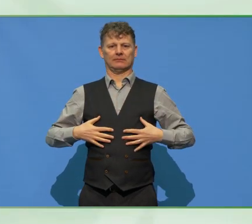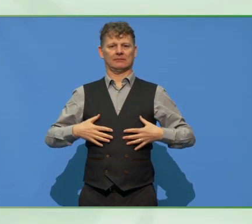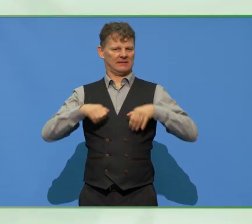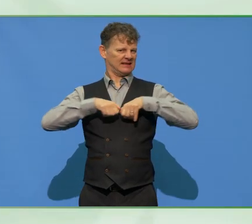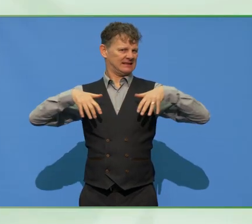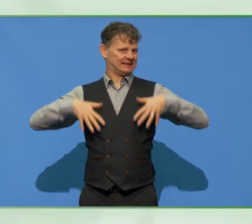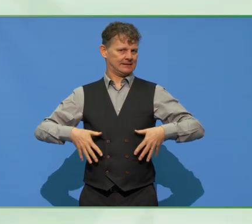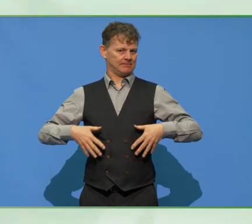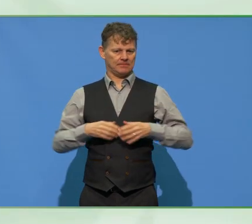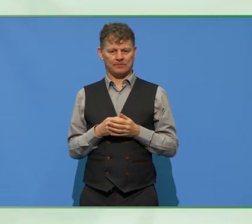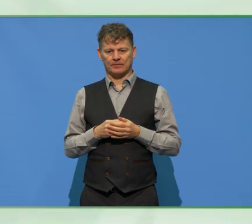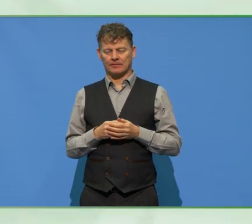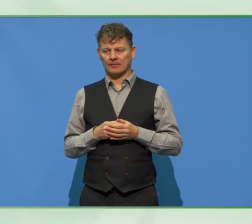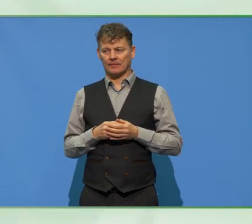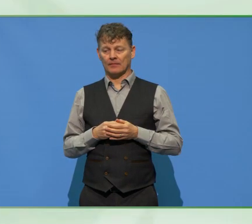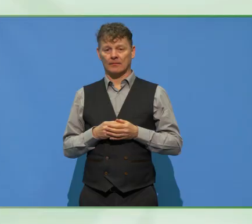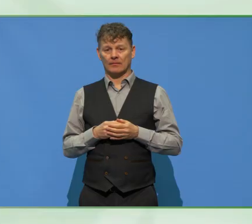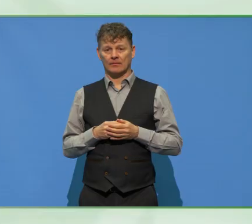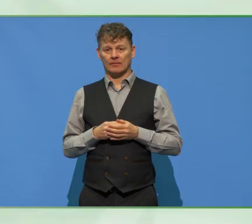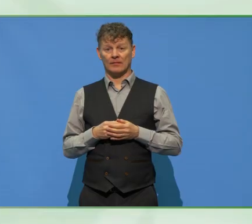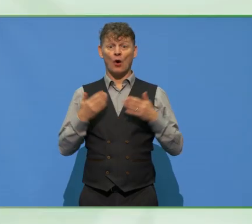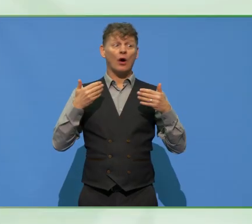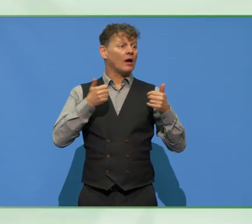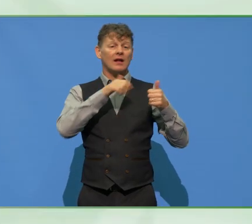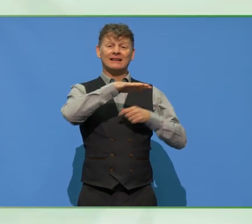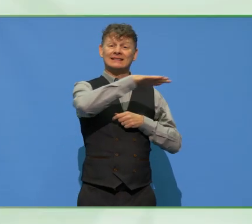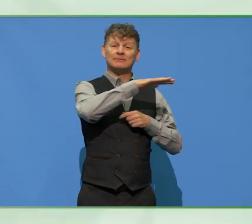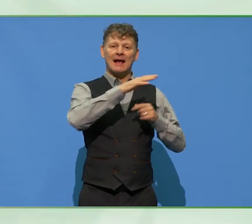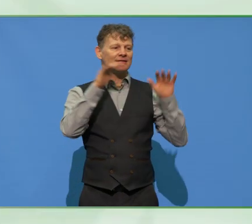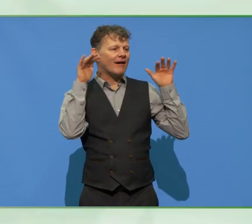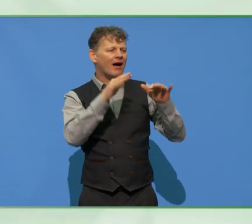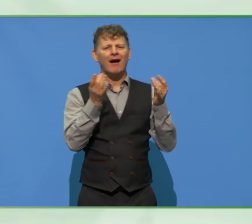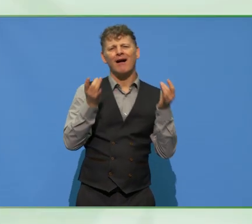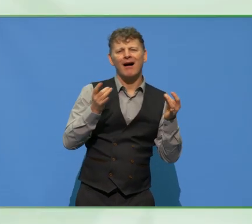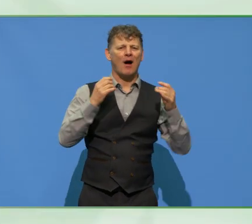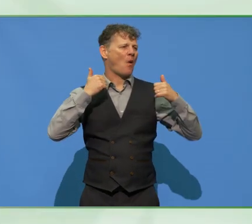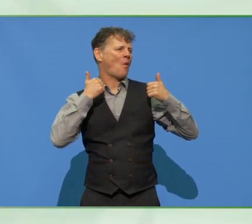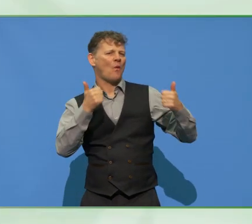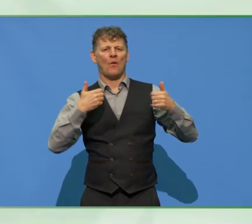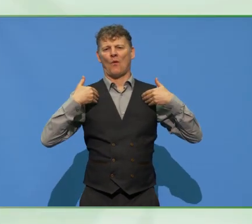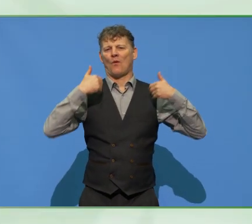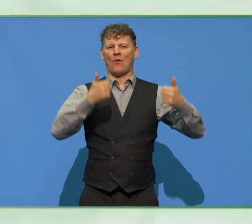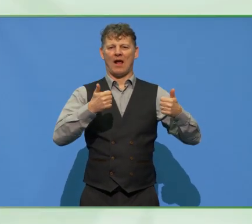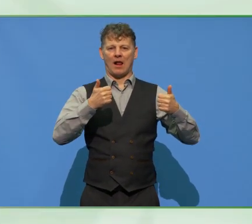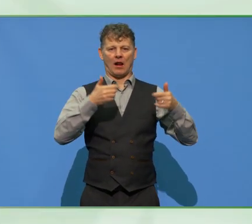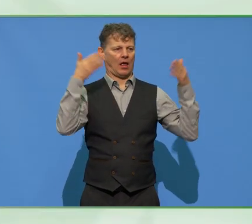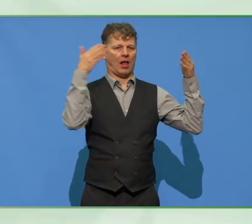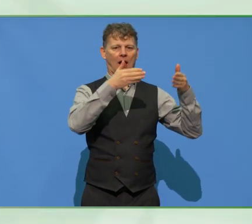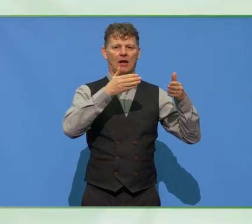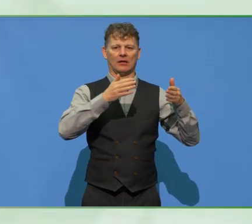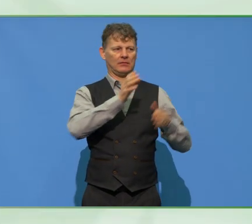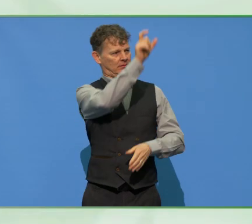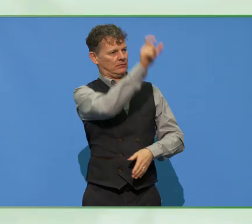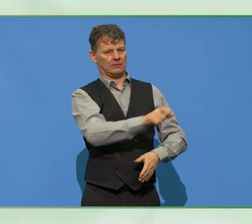spaces are really typically only built for one type of body, one pace, and one definition of